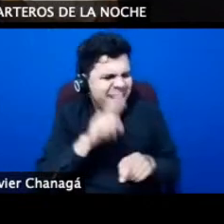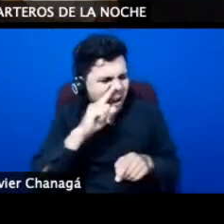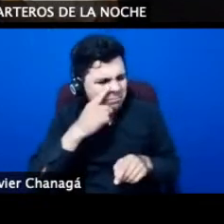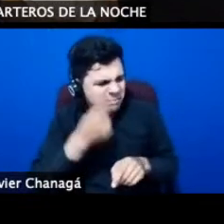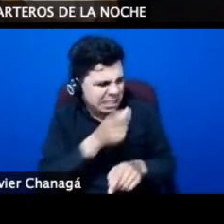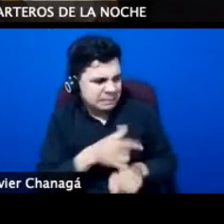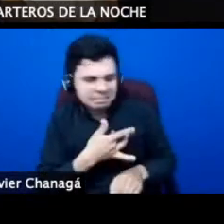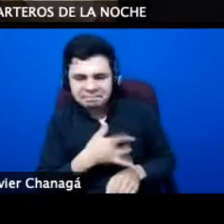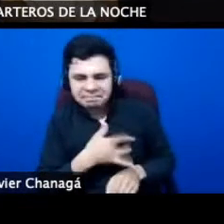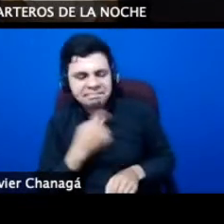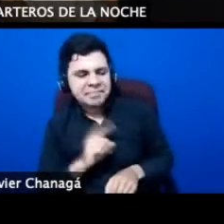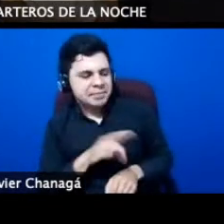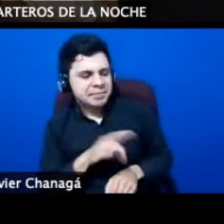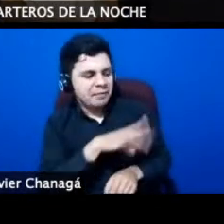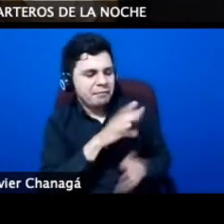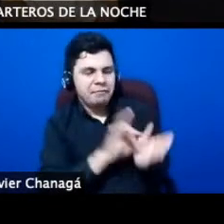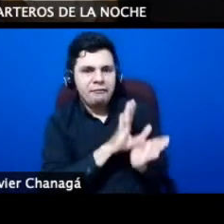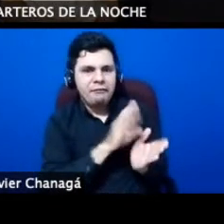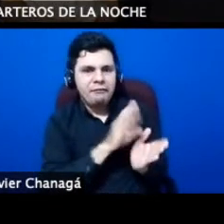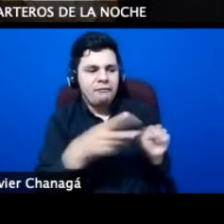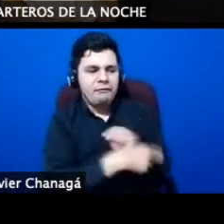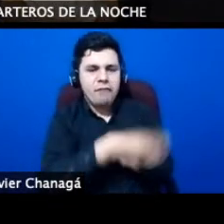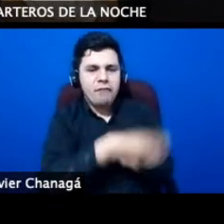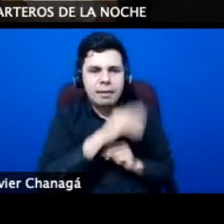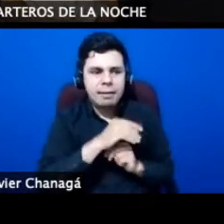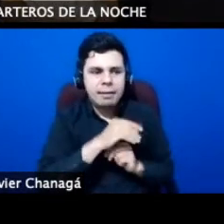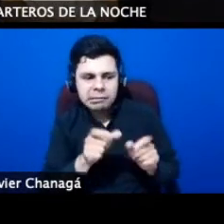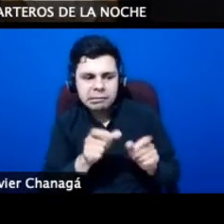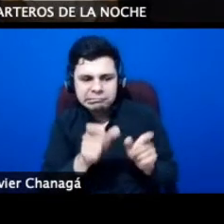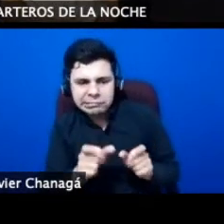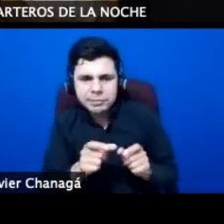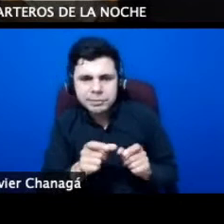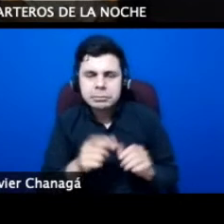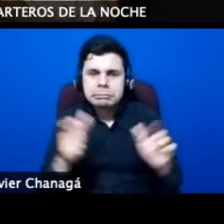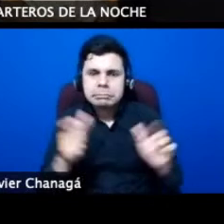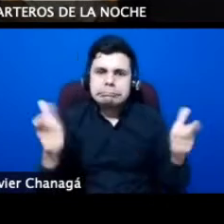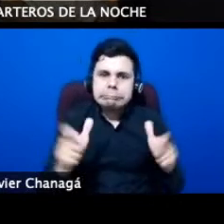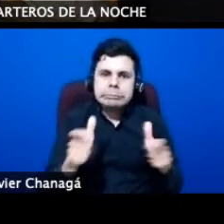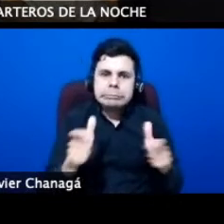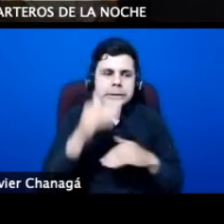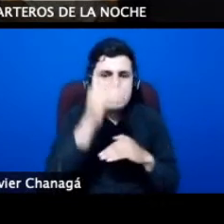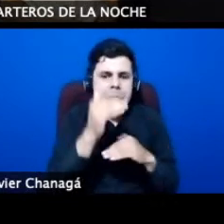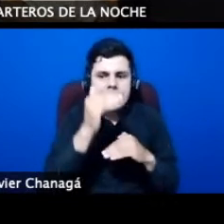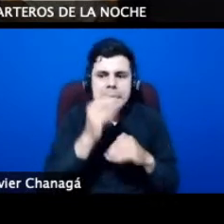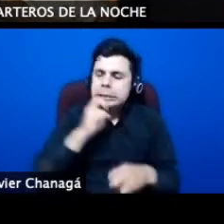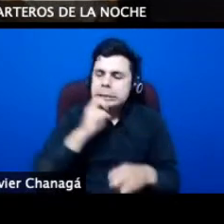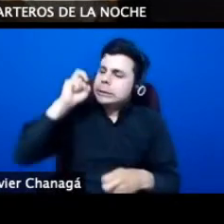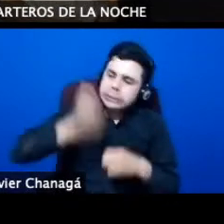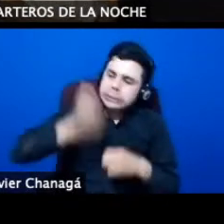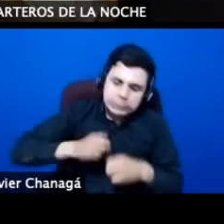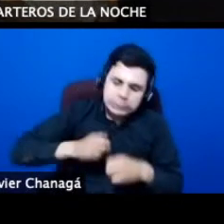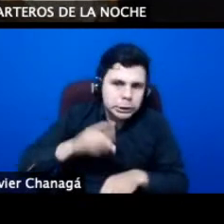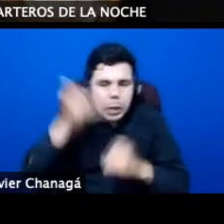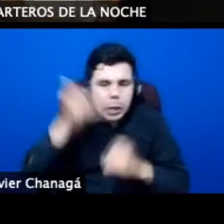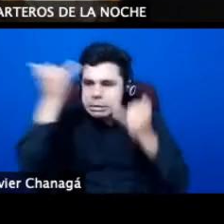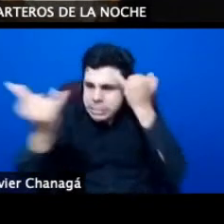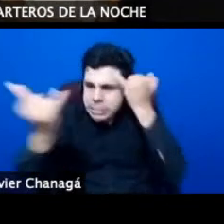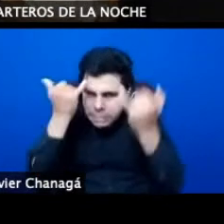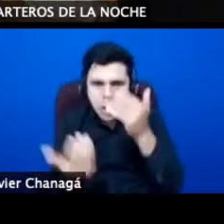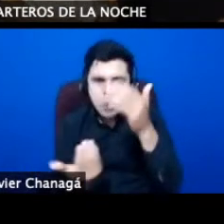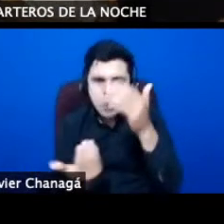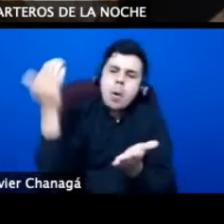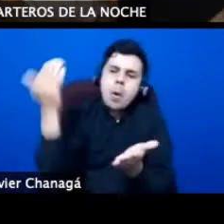experiencia personal, no conozco un sector que se reinvente más y permanentemente que el sector artístico. And